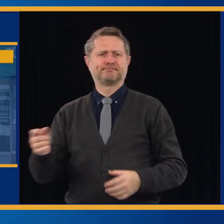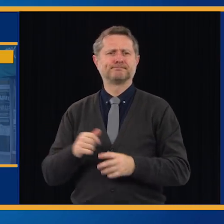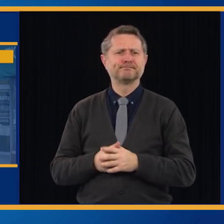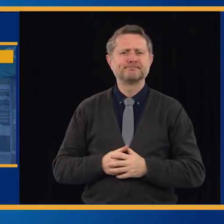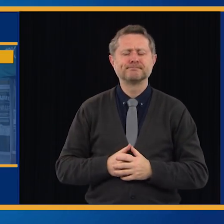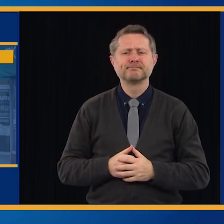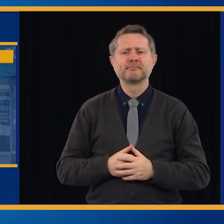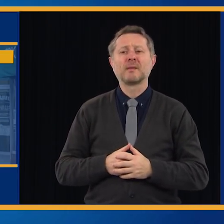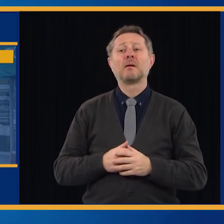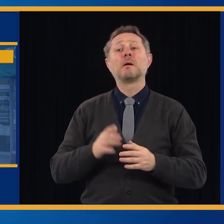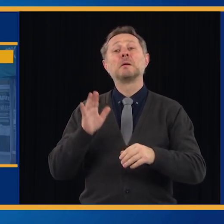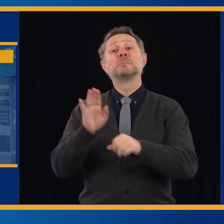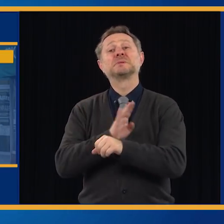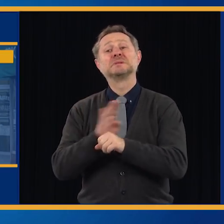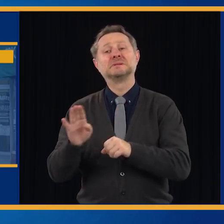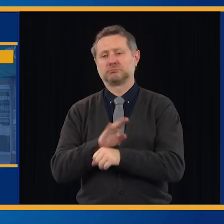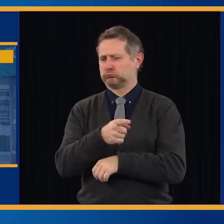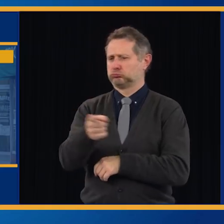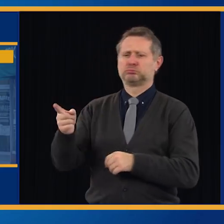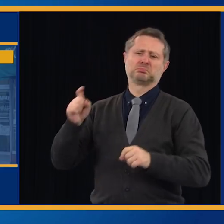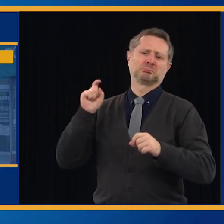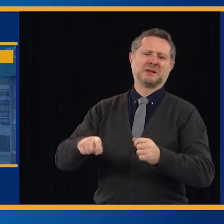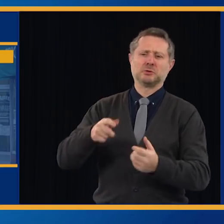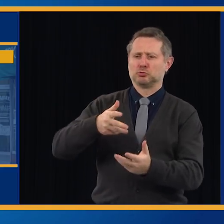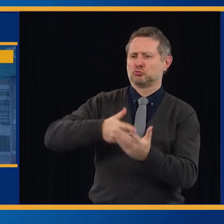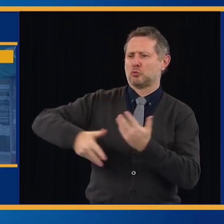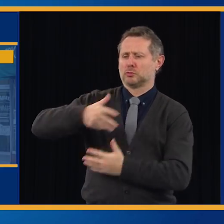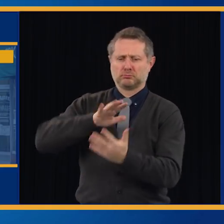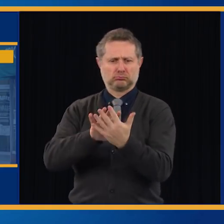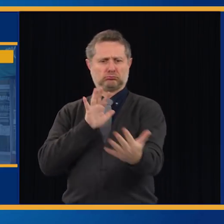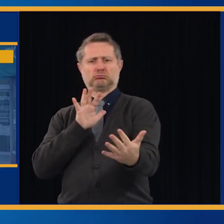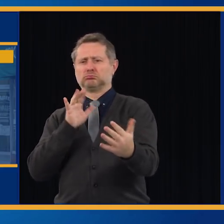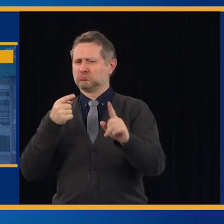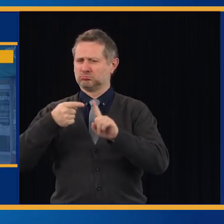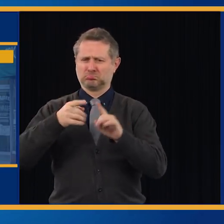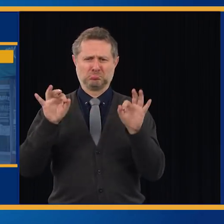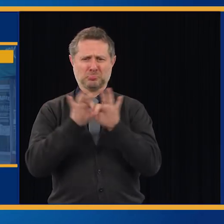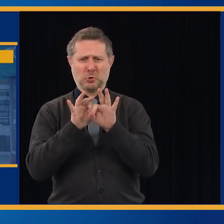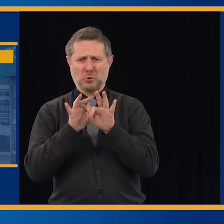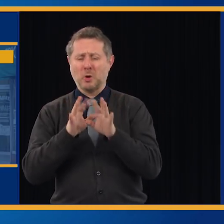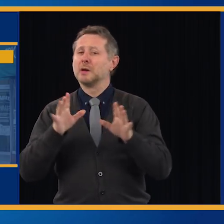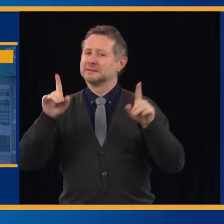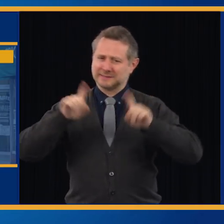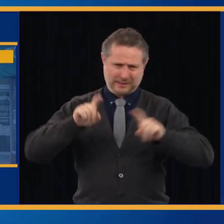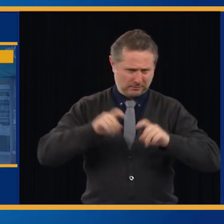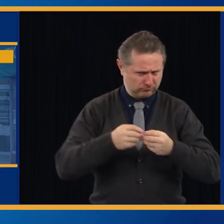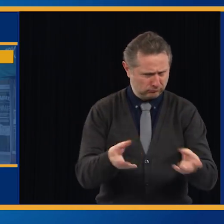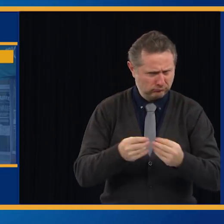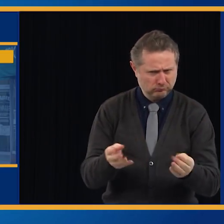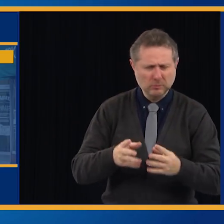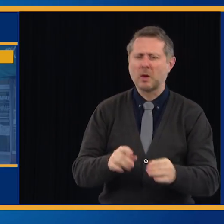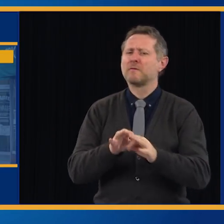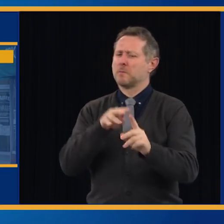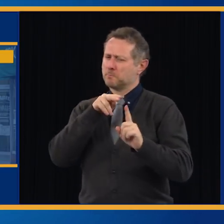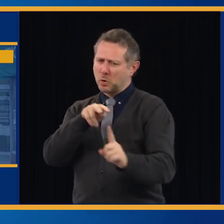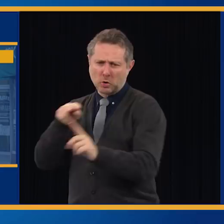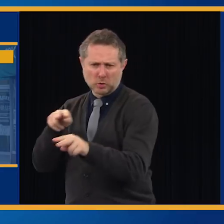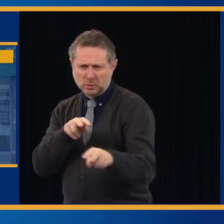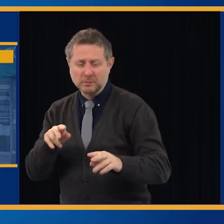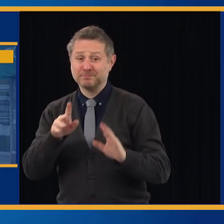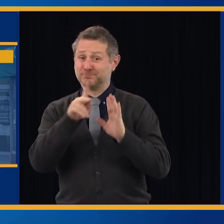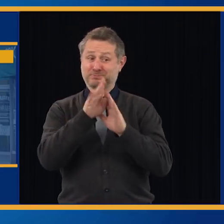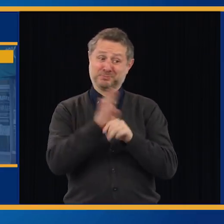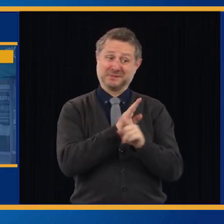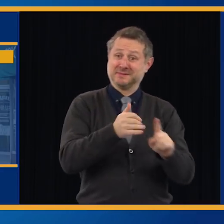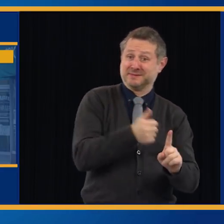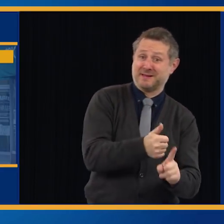have to have social distancing, continued testing, ongoing monitoring protocols. That's all part of the new normal, and businesses are going to have to do that